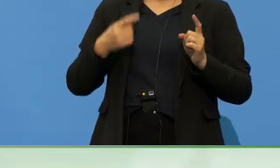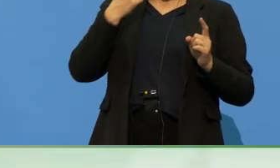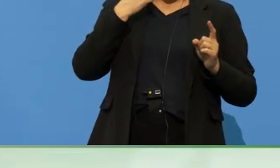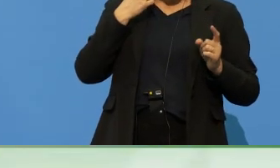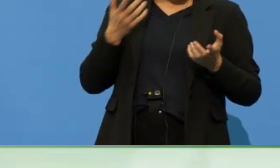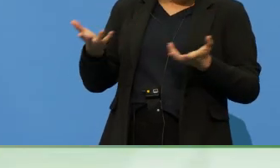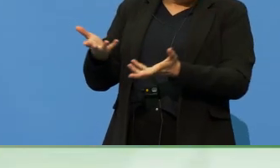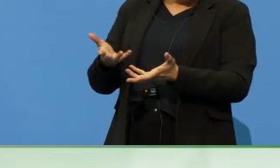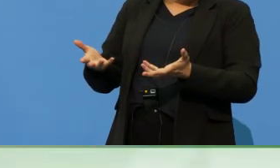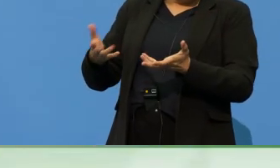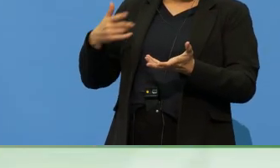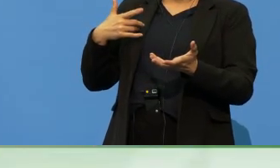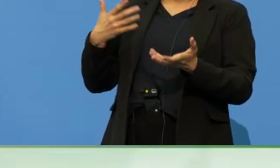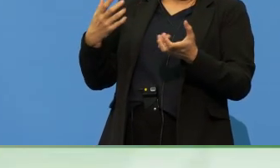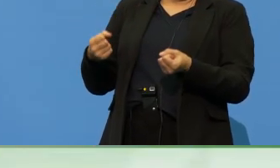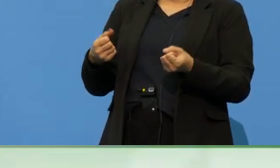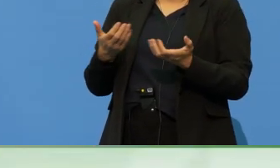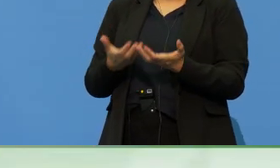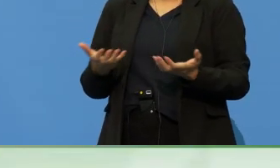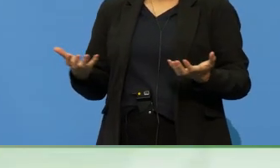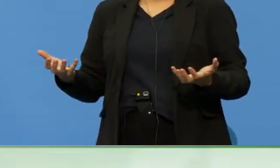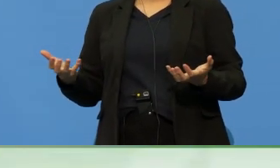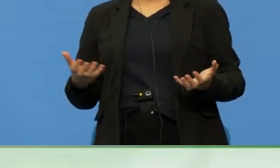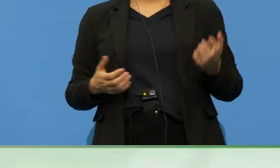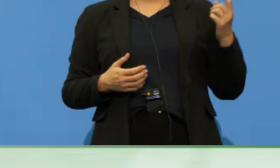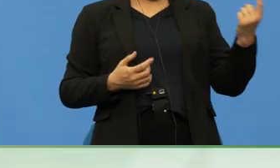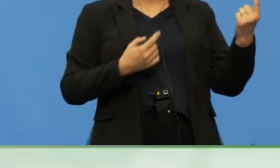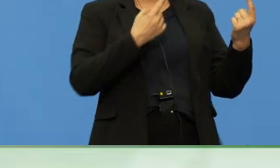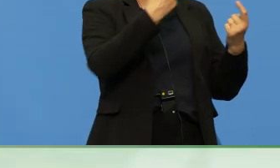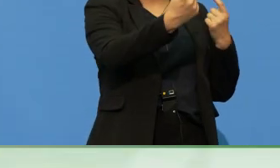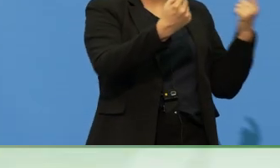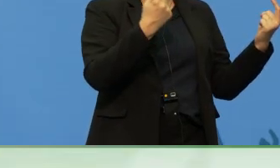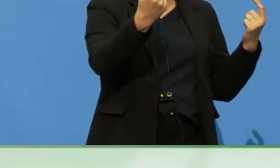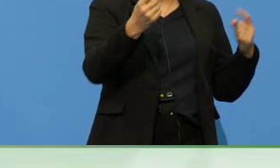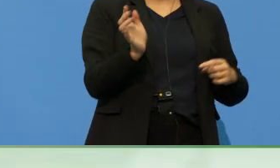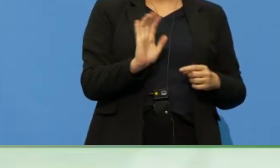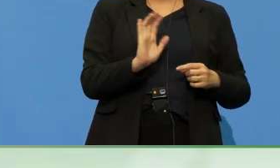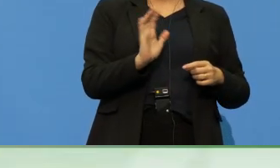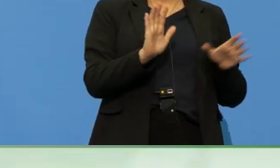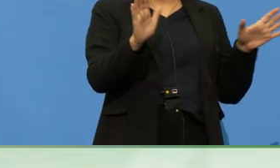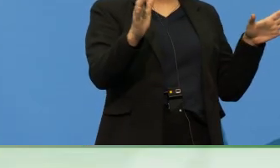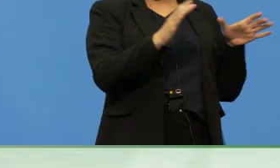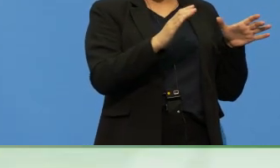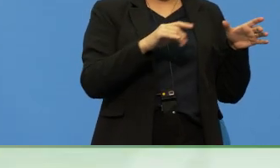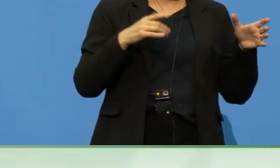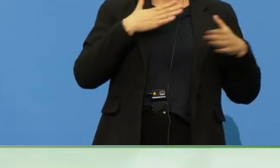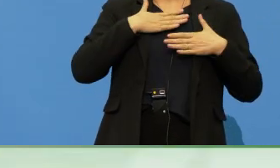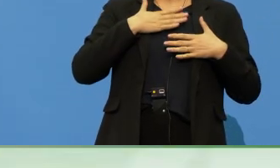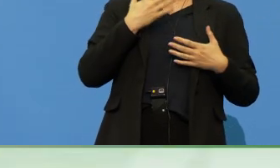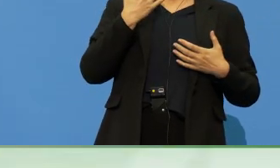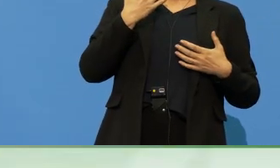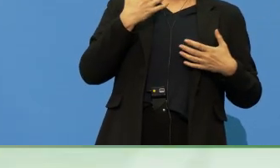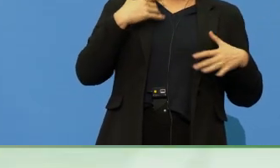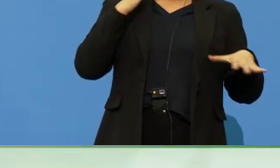are fragmented up to now, and they are not open to work with companies and with big institutions. You know, it's